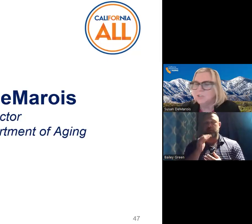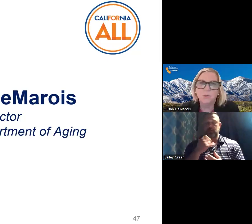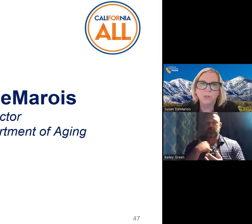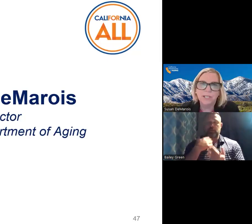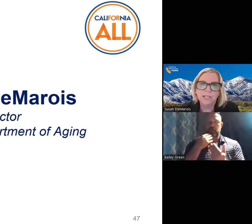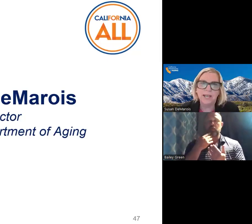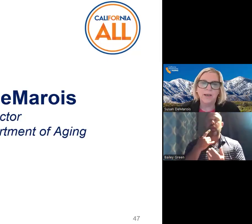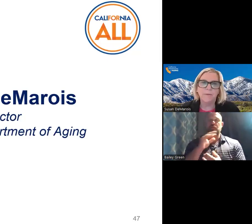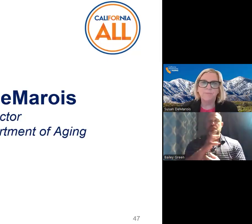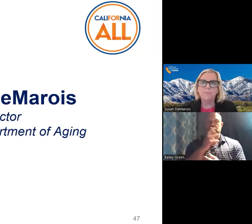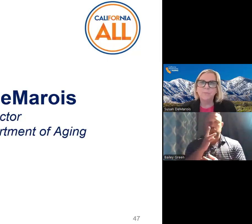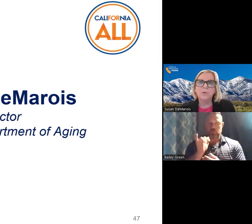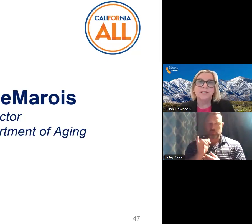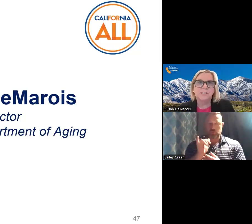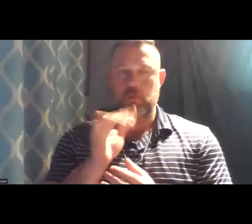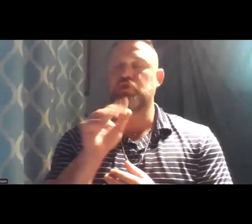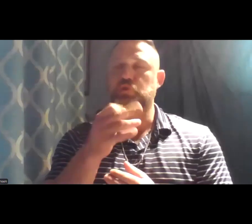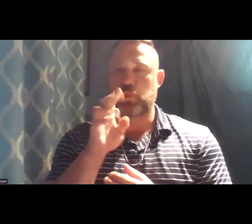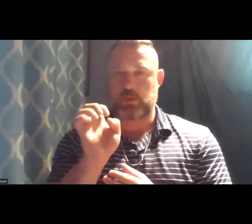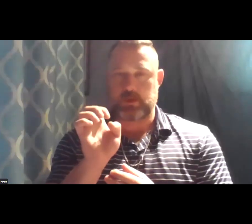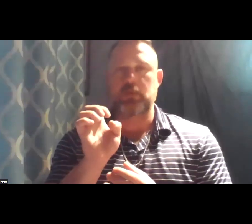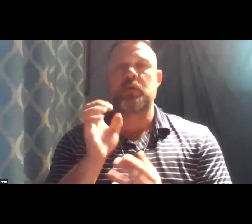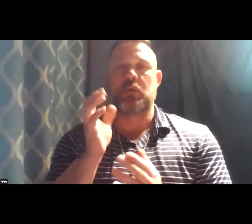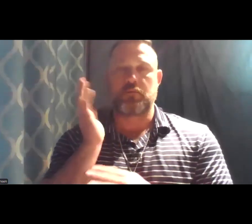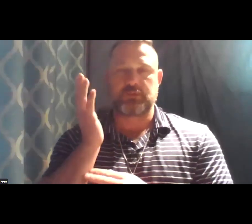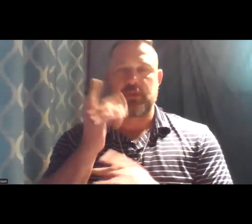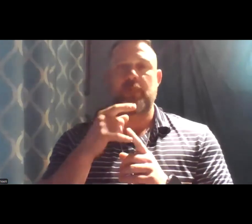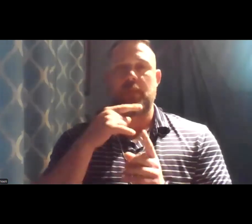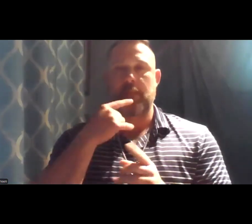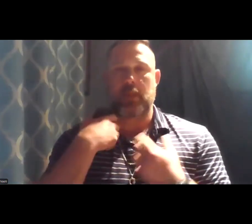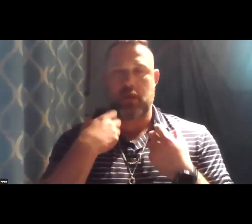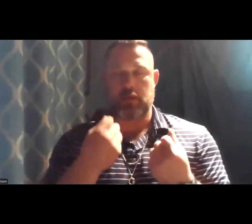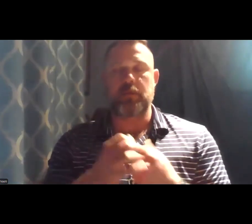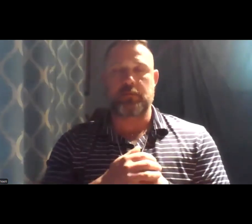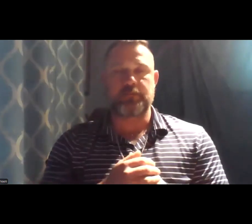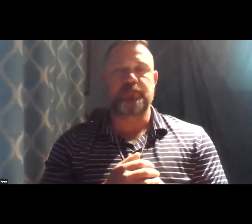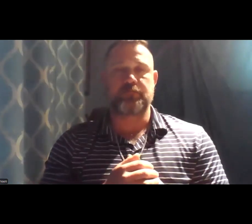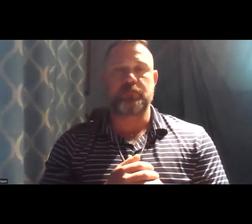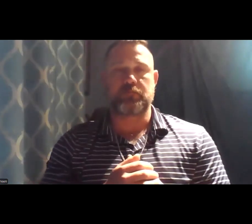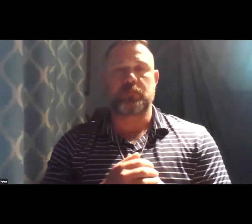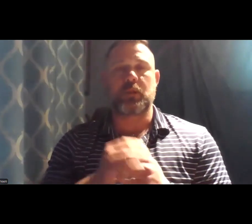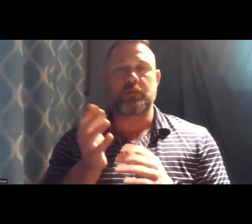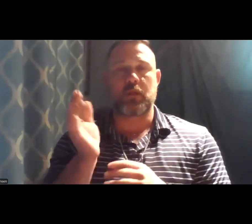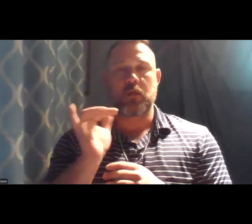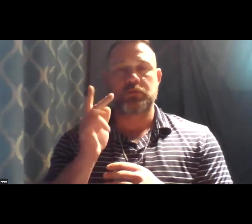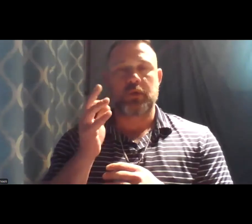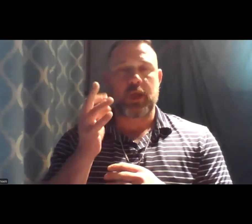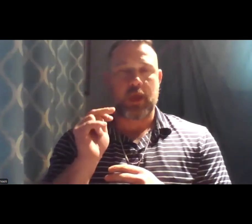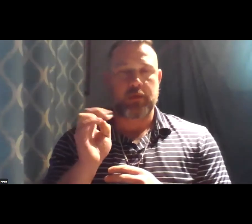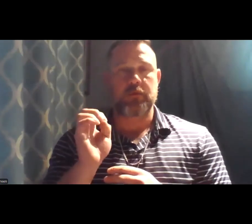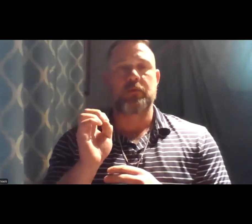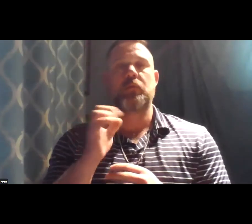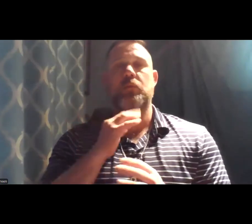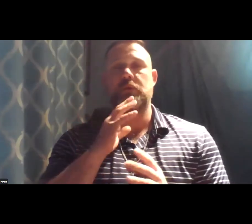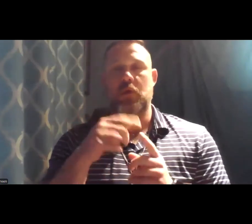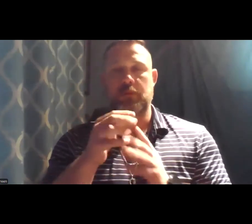also to Julie, presenting from the Department of Public Health. And then also, Catherine, we talked about